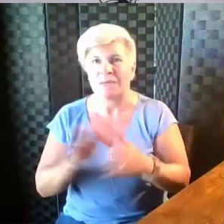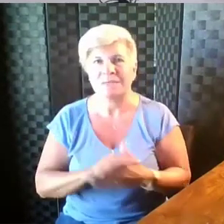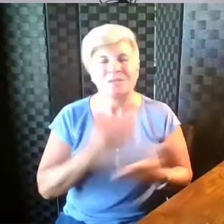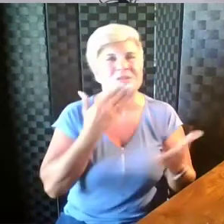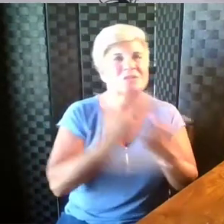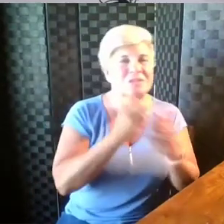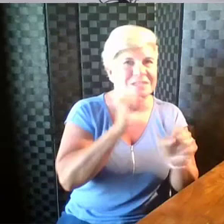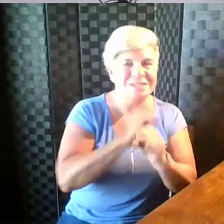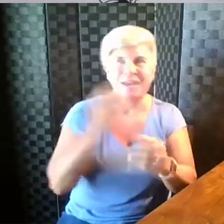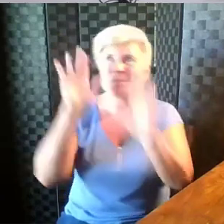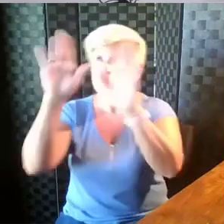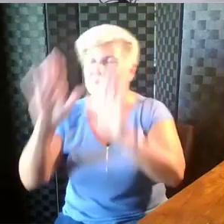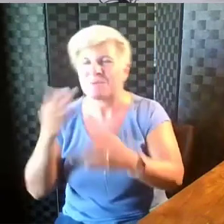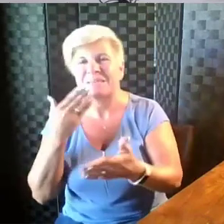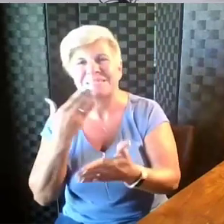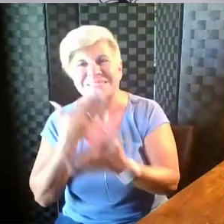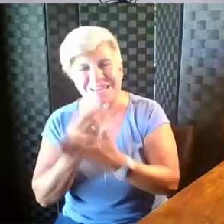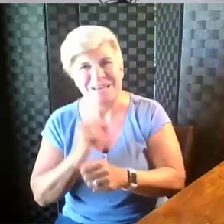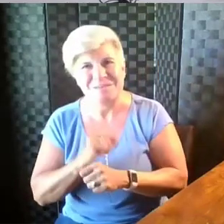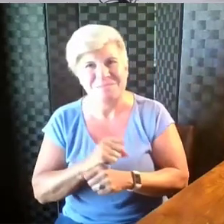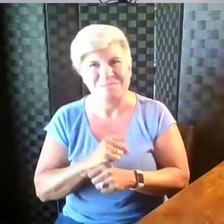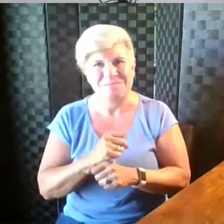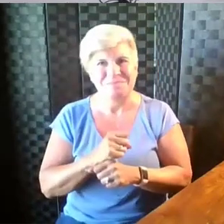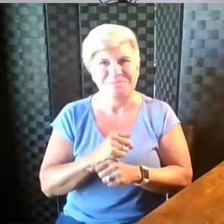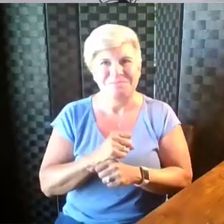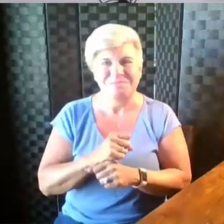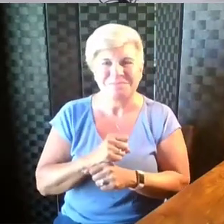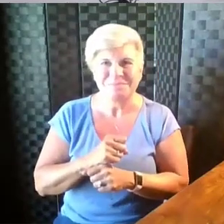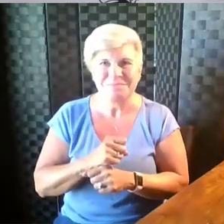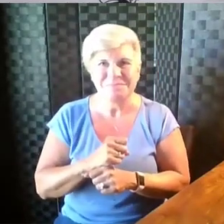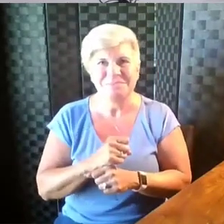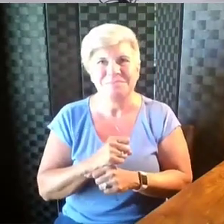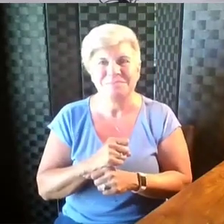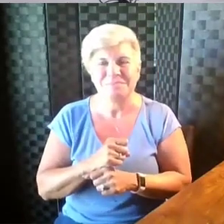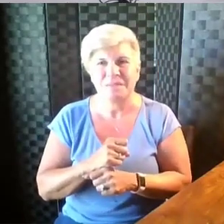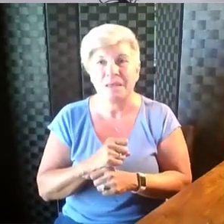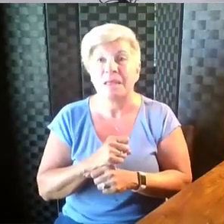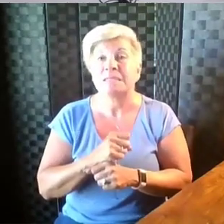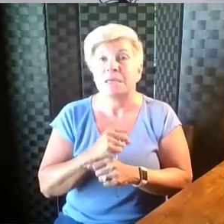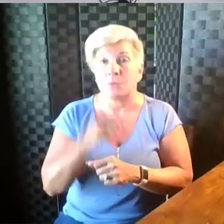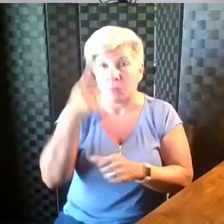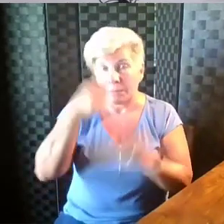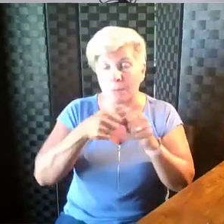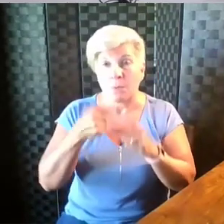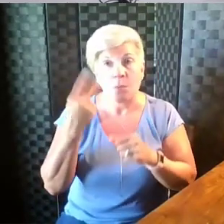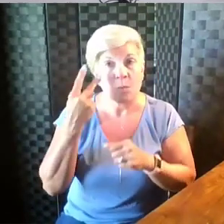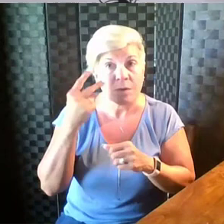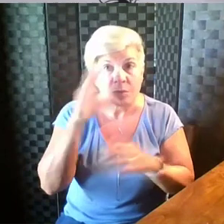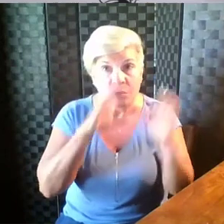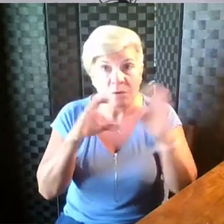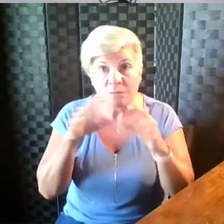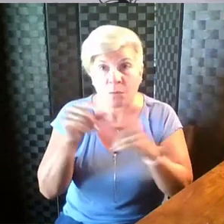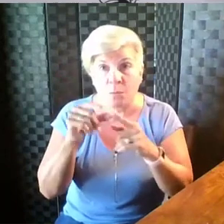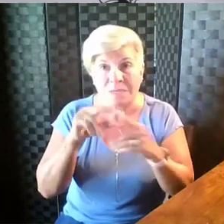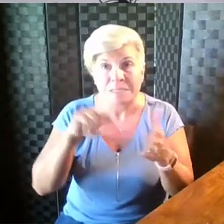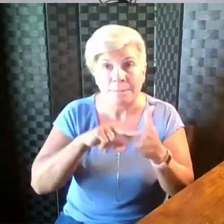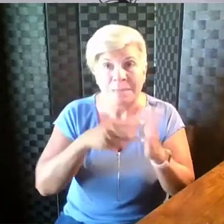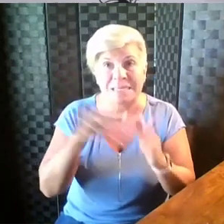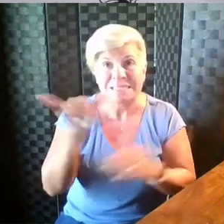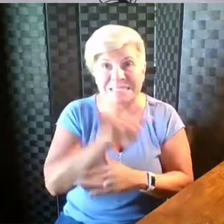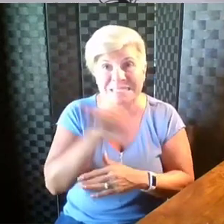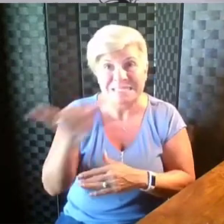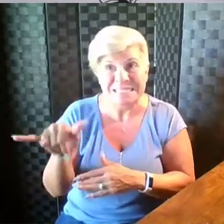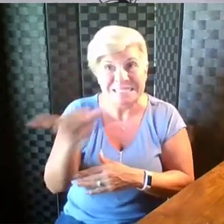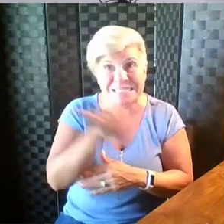2 words that are meaning the same. Synonyms, same. I put another antonym up here for the